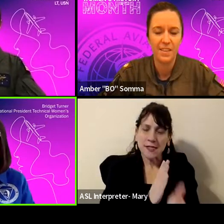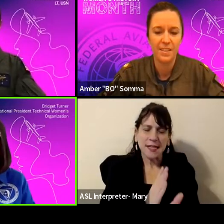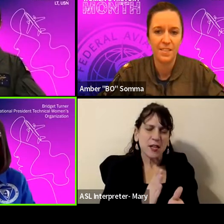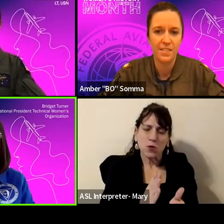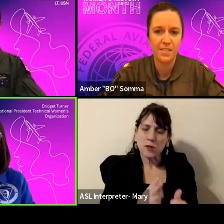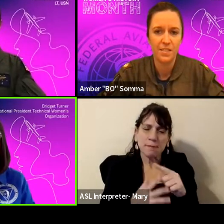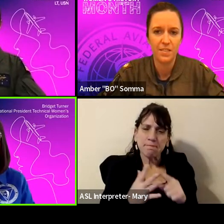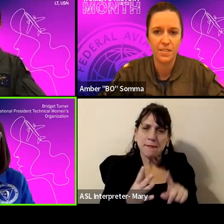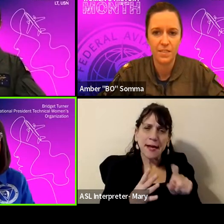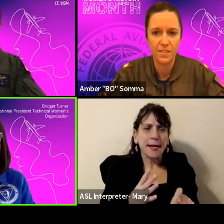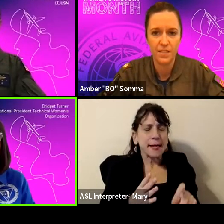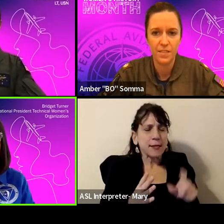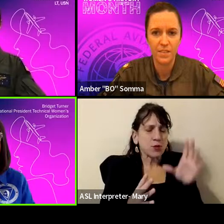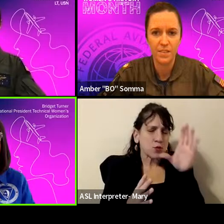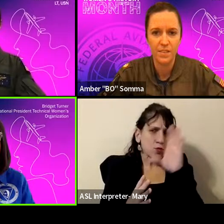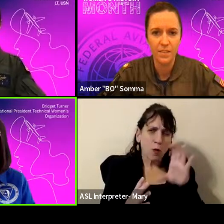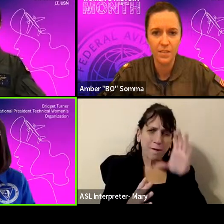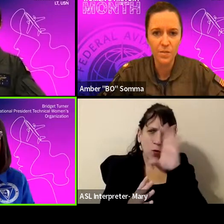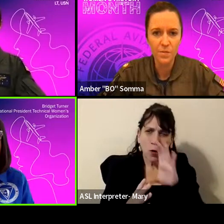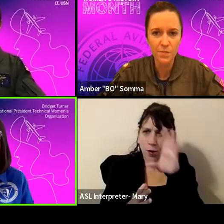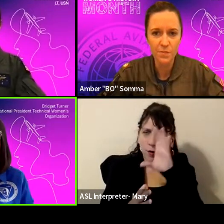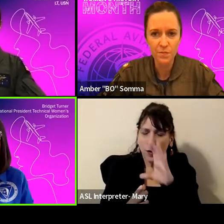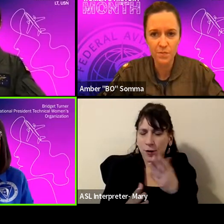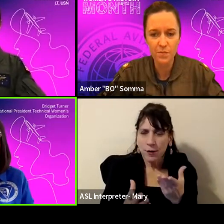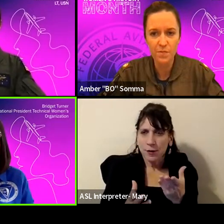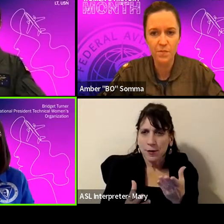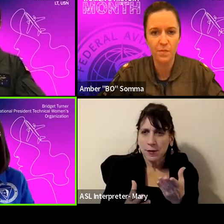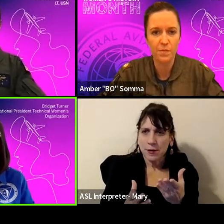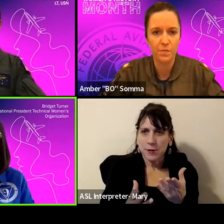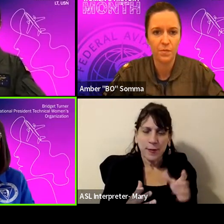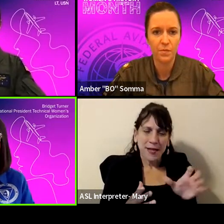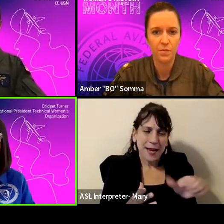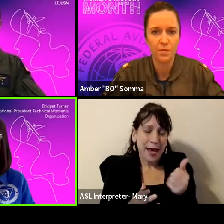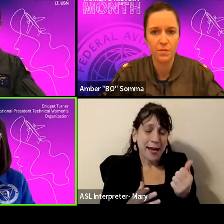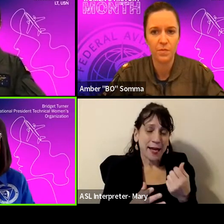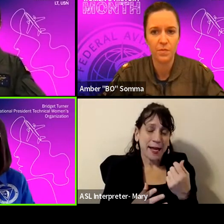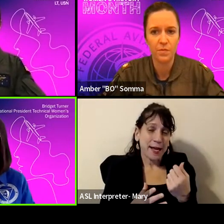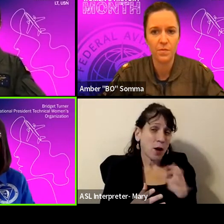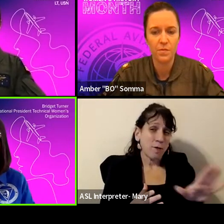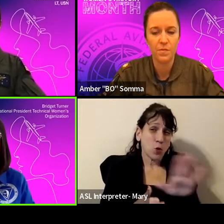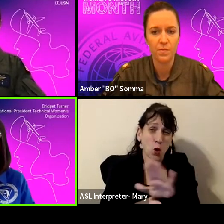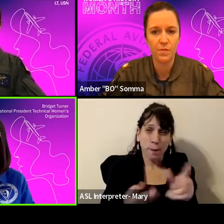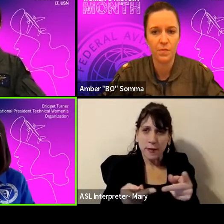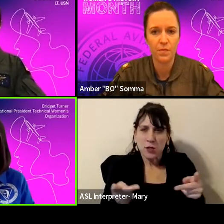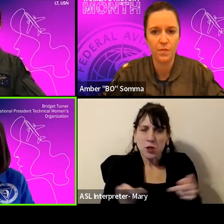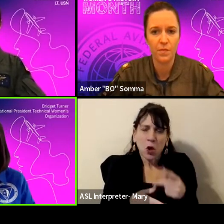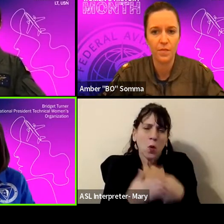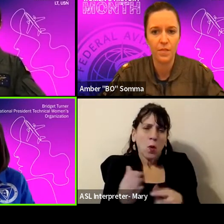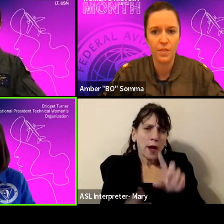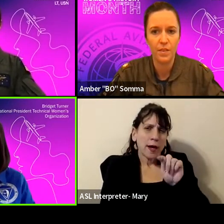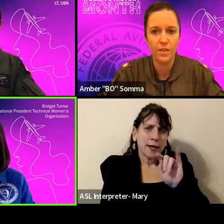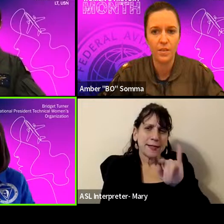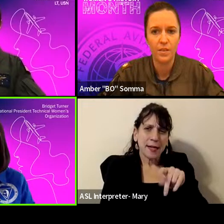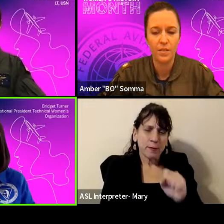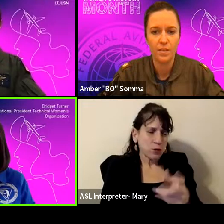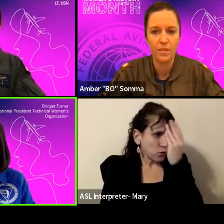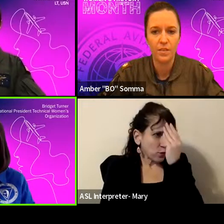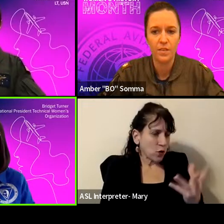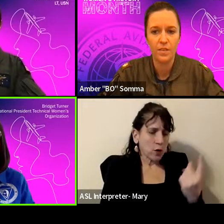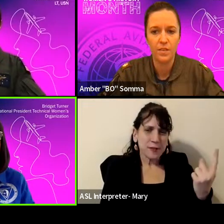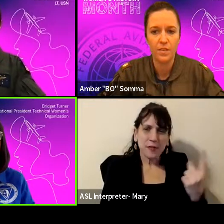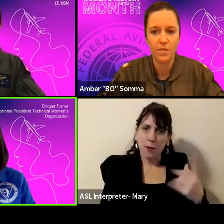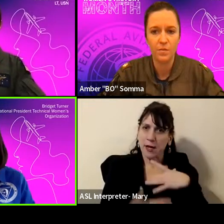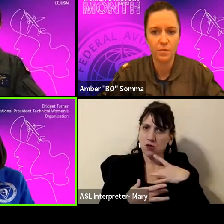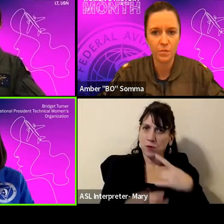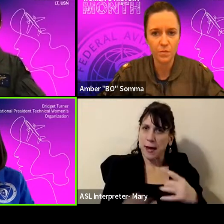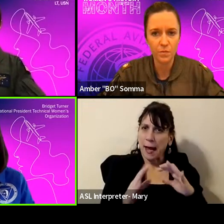to look for to be in any one of your positions. Can you share with us what tips you would give to someone who's interested